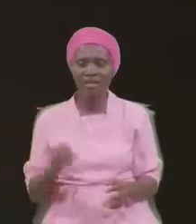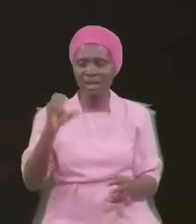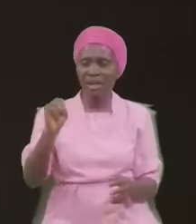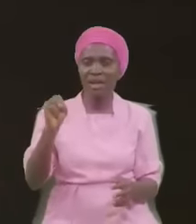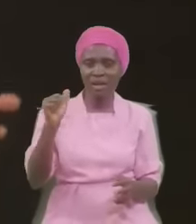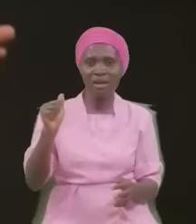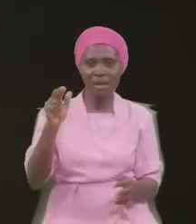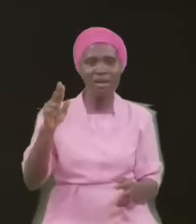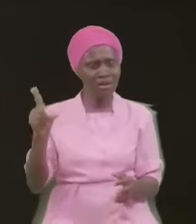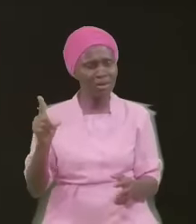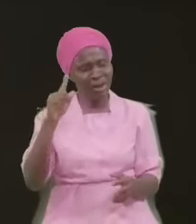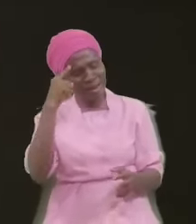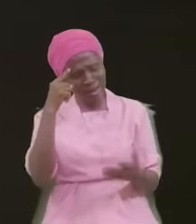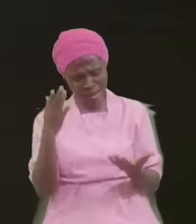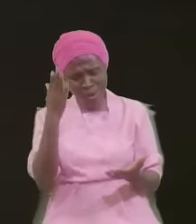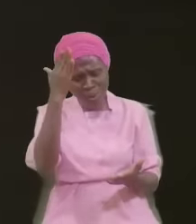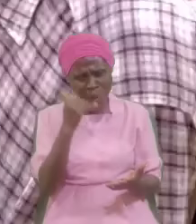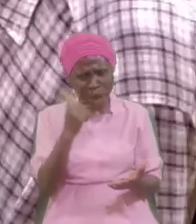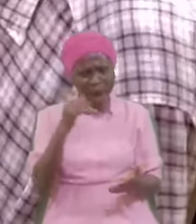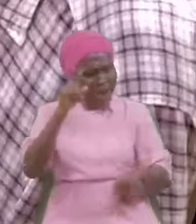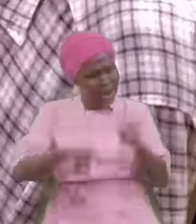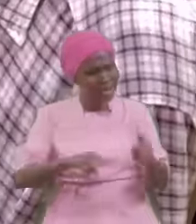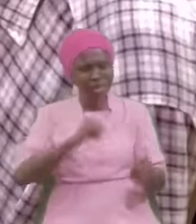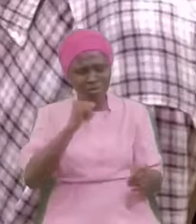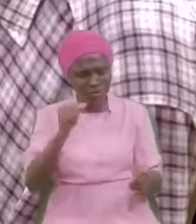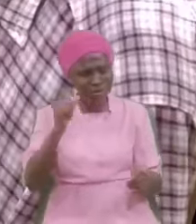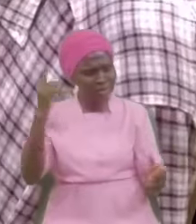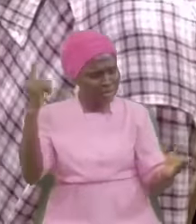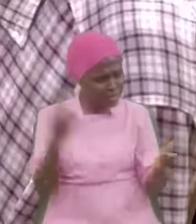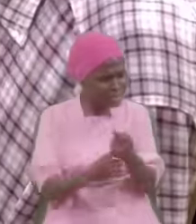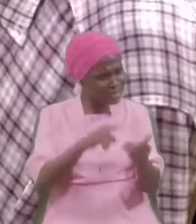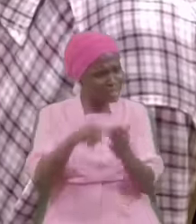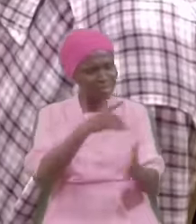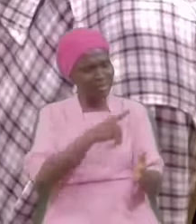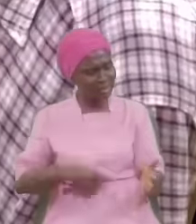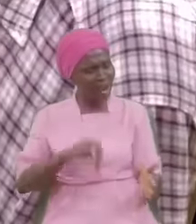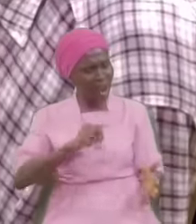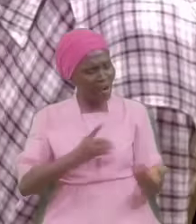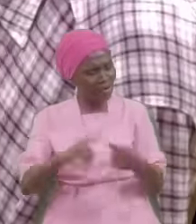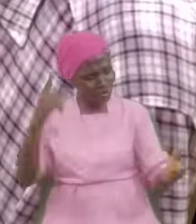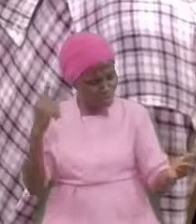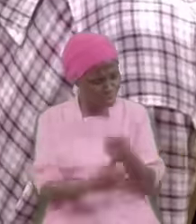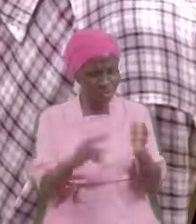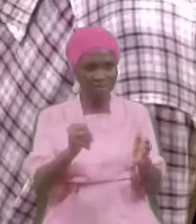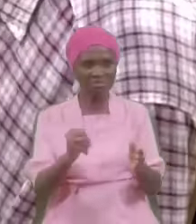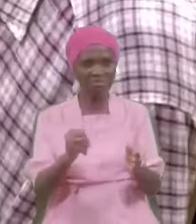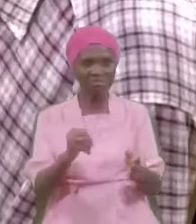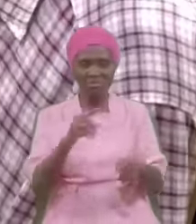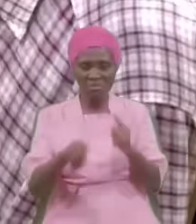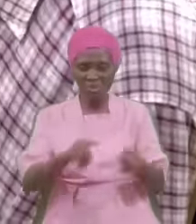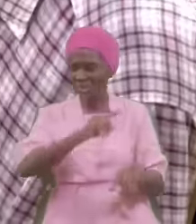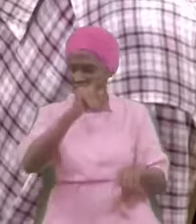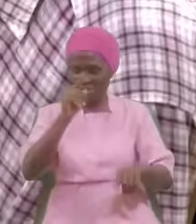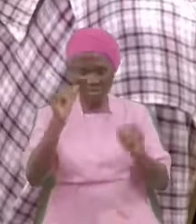this David? I want to catch him, and he'll never catch you. I want to get him, and he'll never get you. I